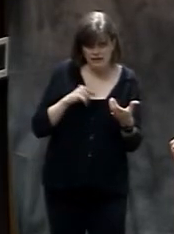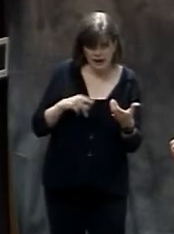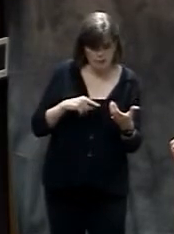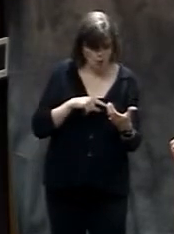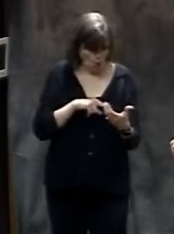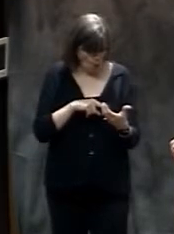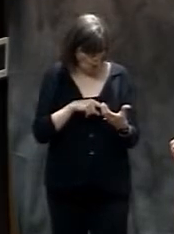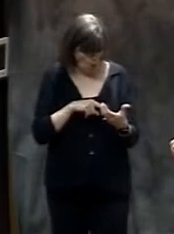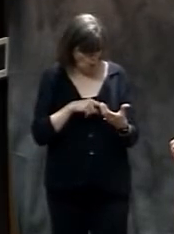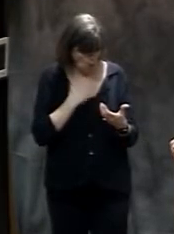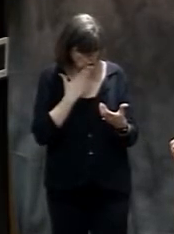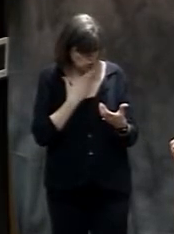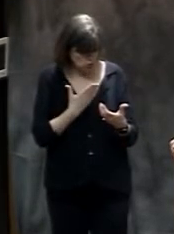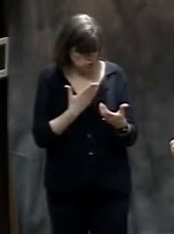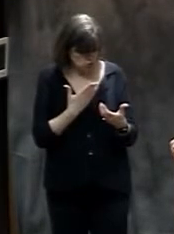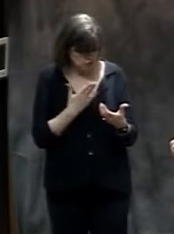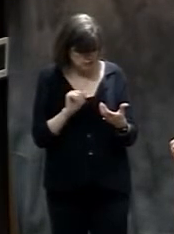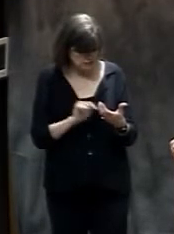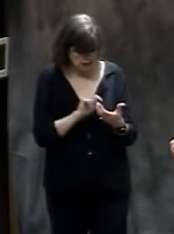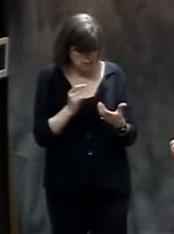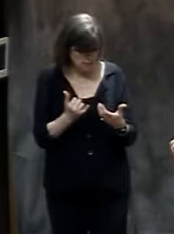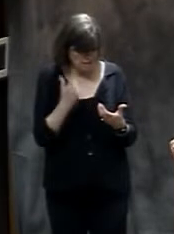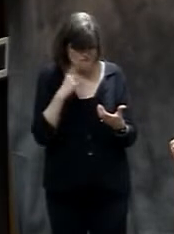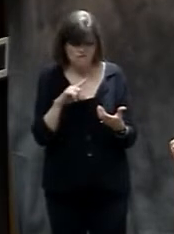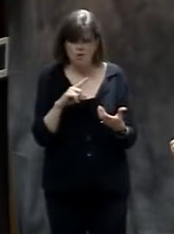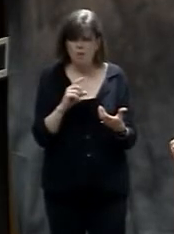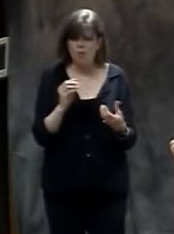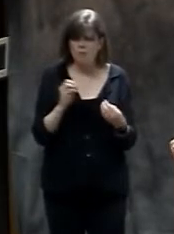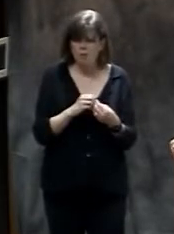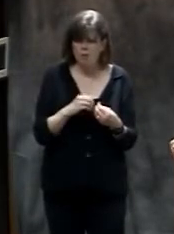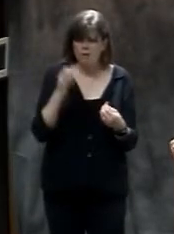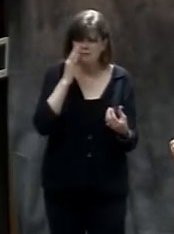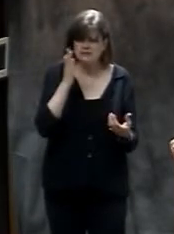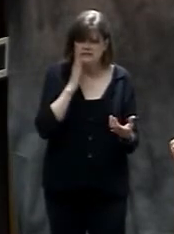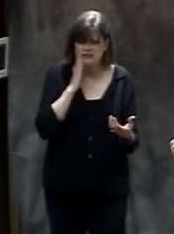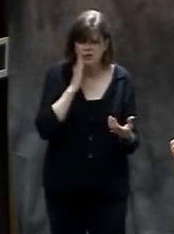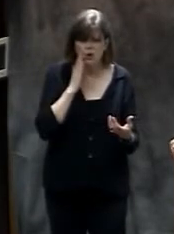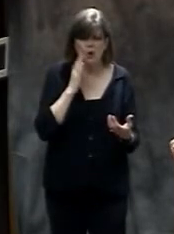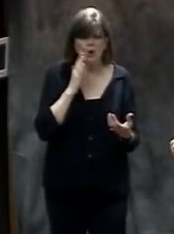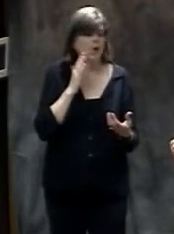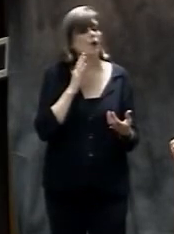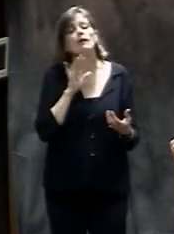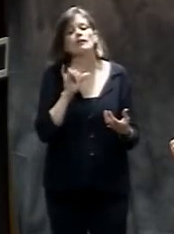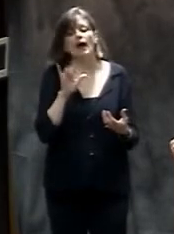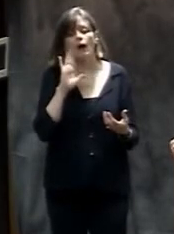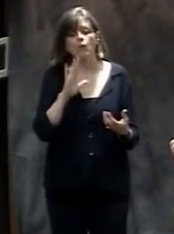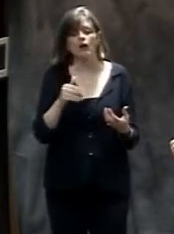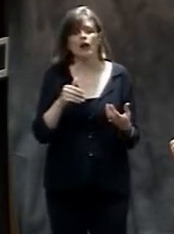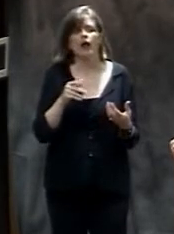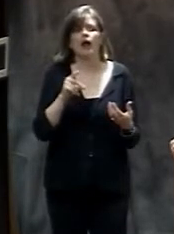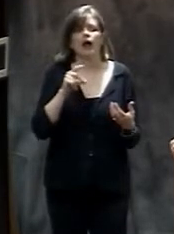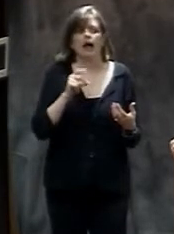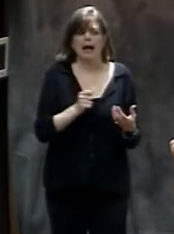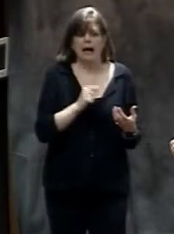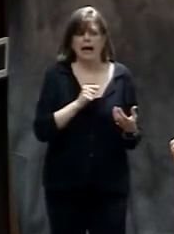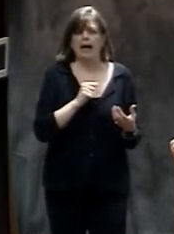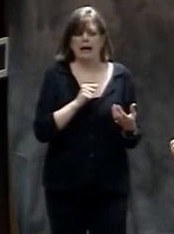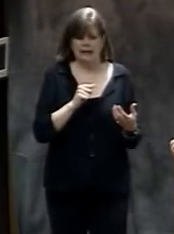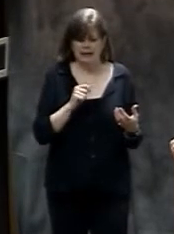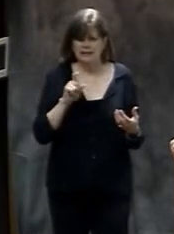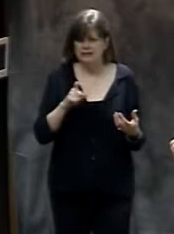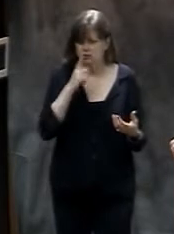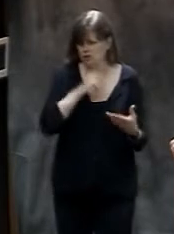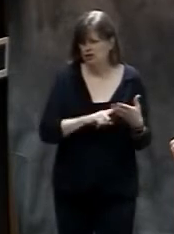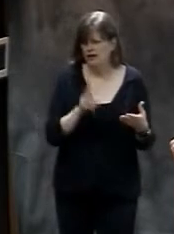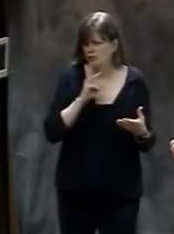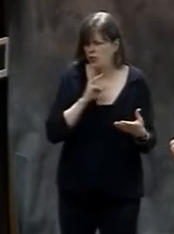for heightened mosquito or more mosquitoes, mosquito abundance, that this will trigger them to reduce the standing water in their